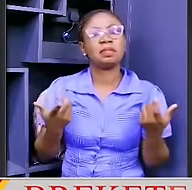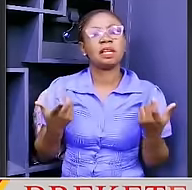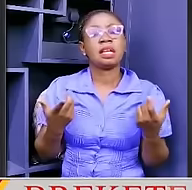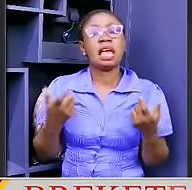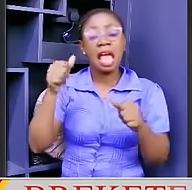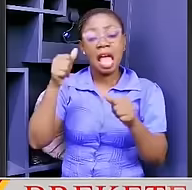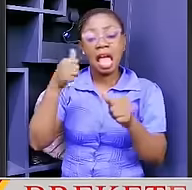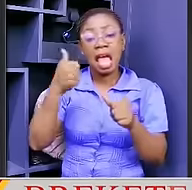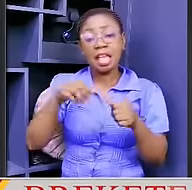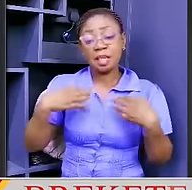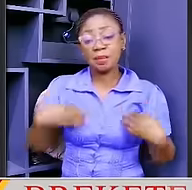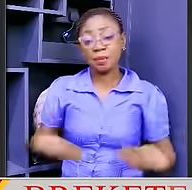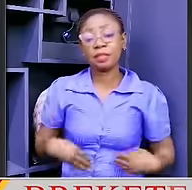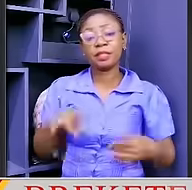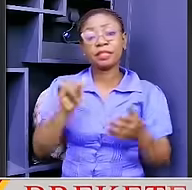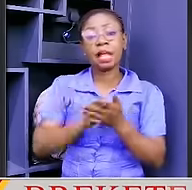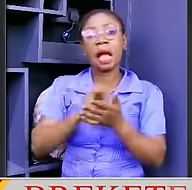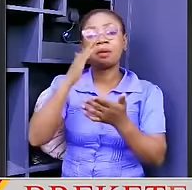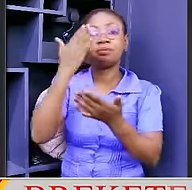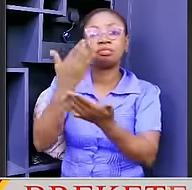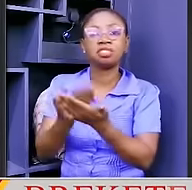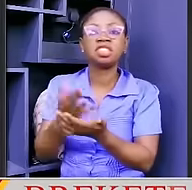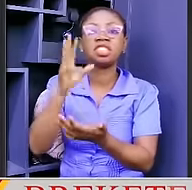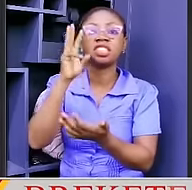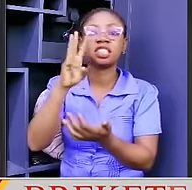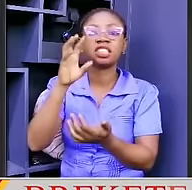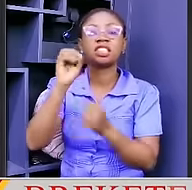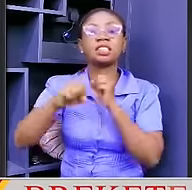Anybody who don't reach 60,